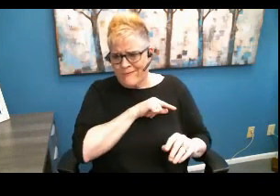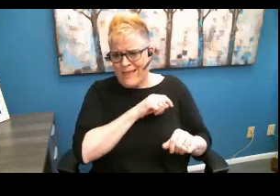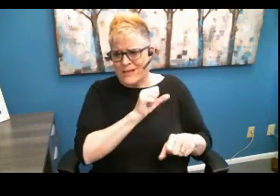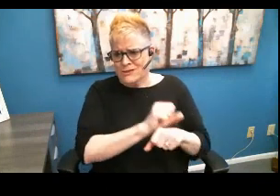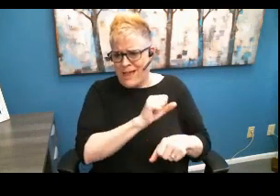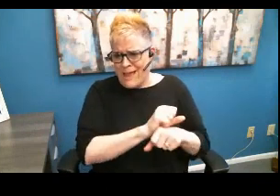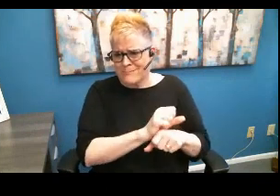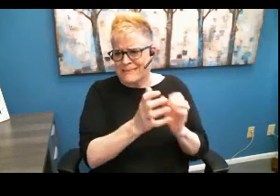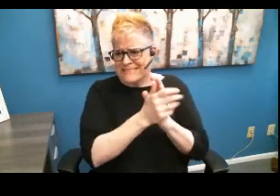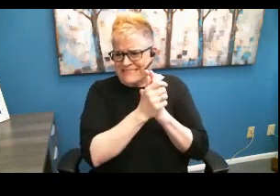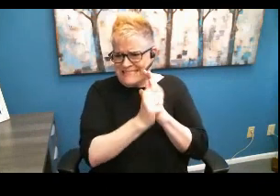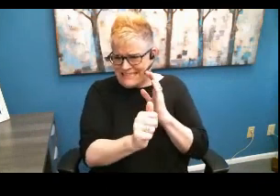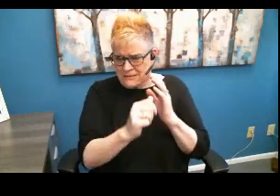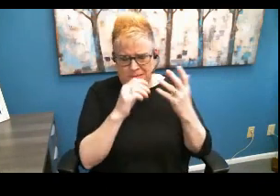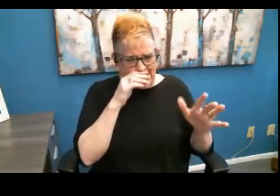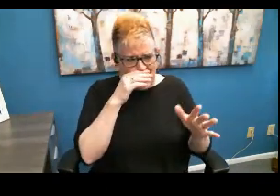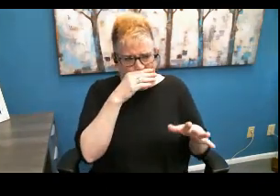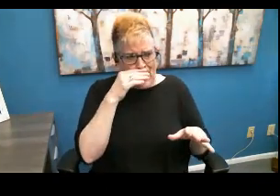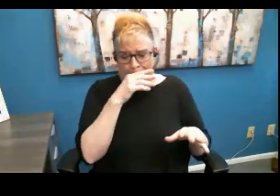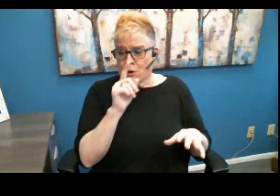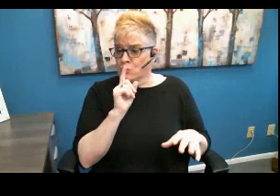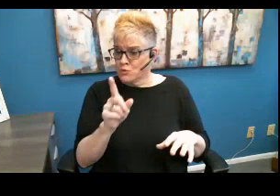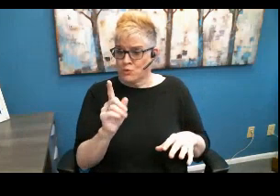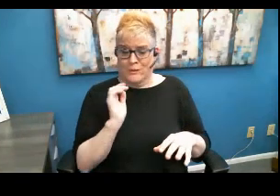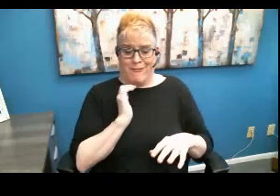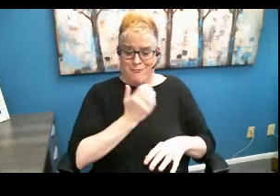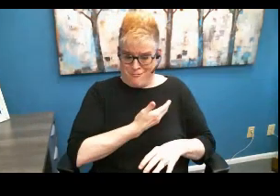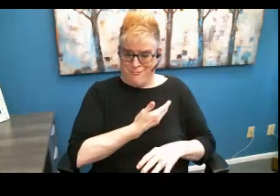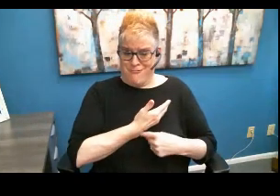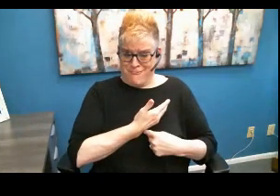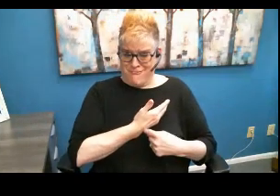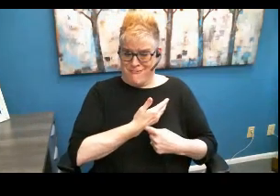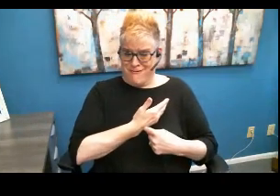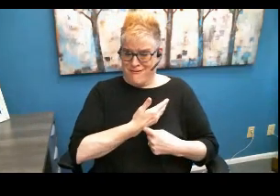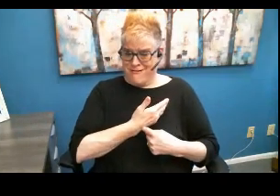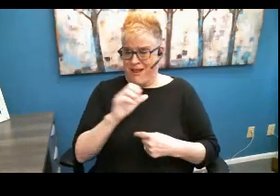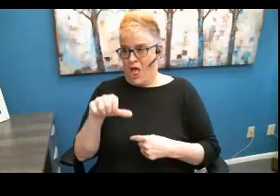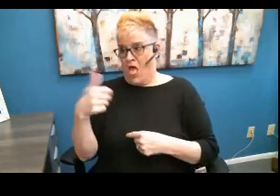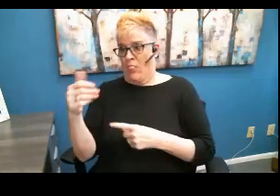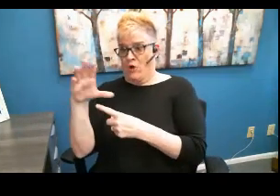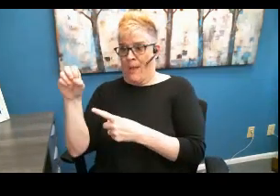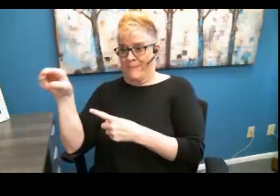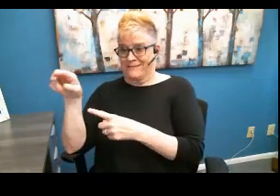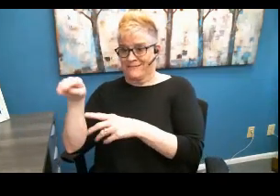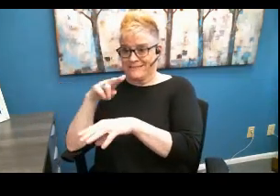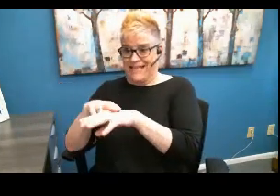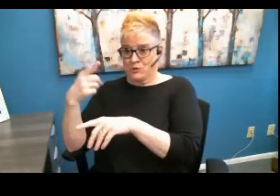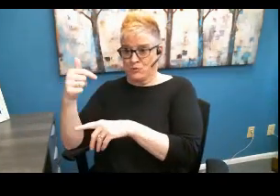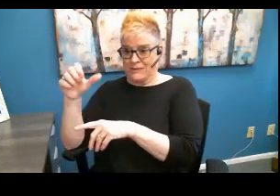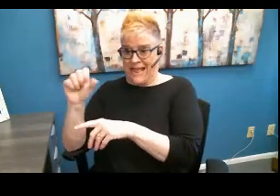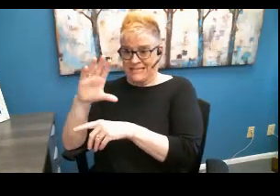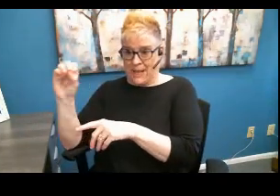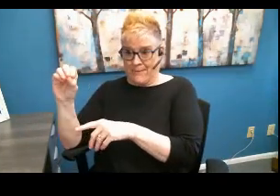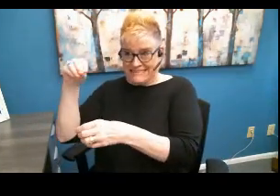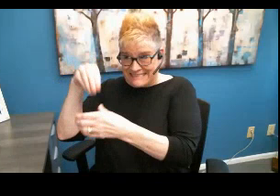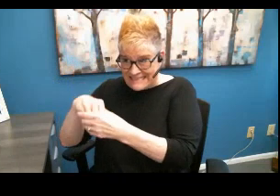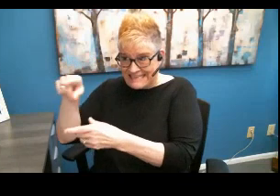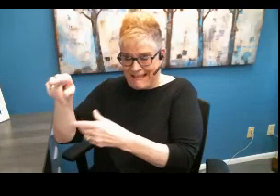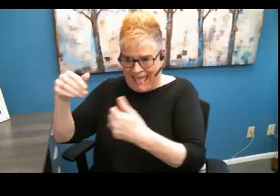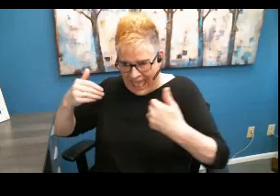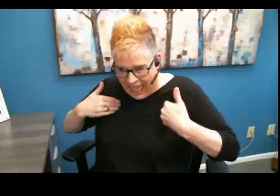sets. So truly, it's only our other companies, the other natural gas companies within the state, that have the